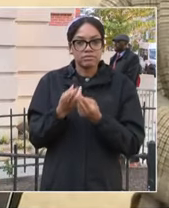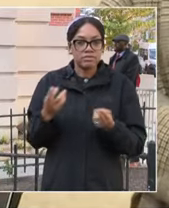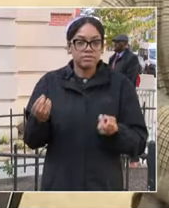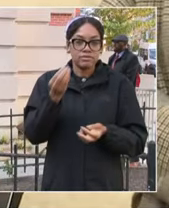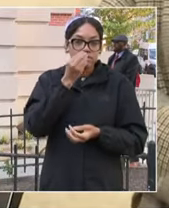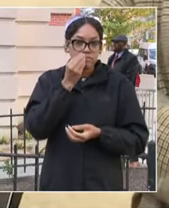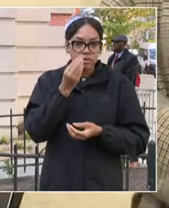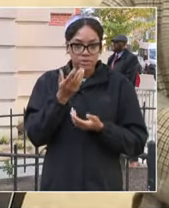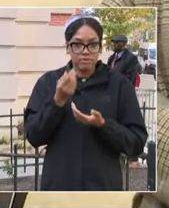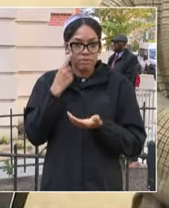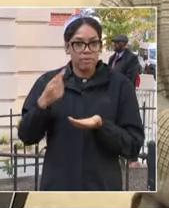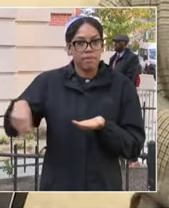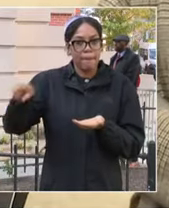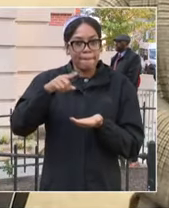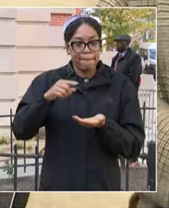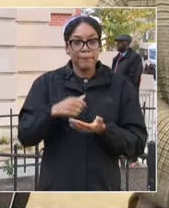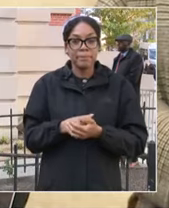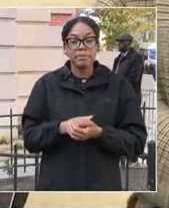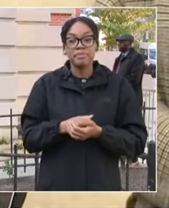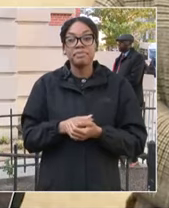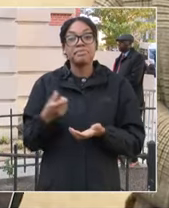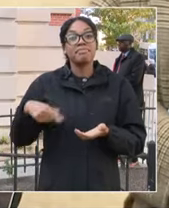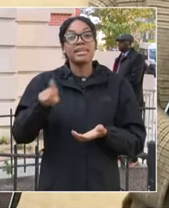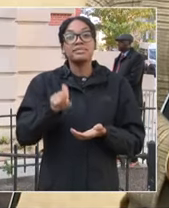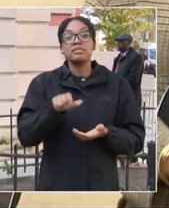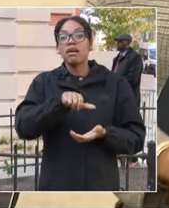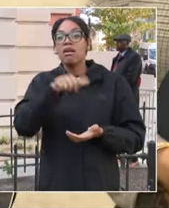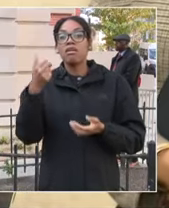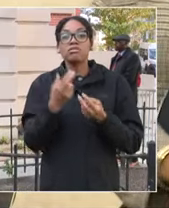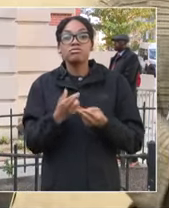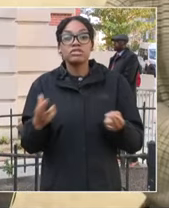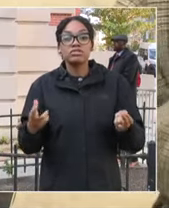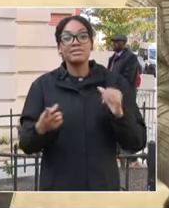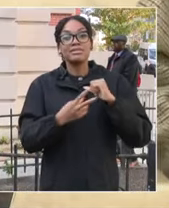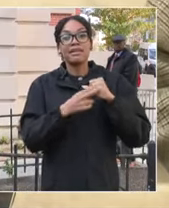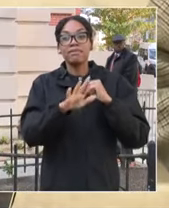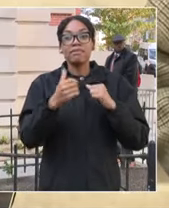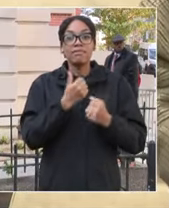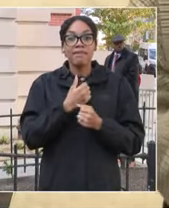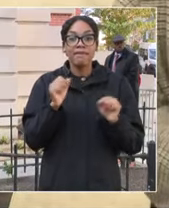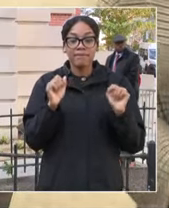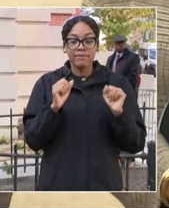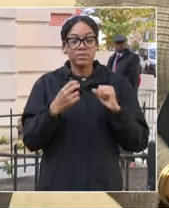are family. We're good listeners too.